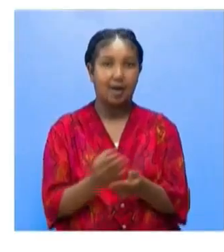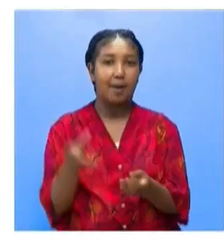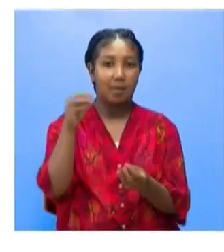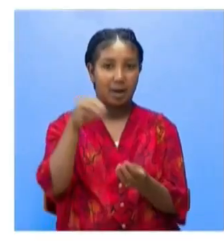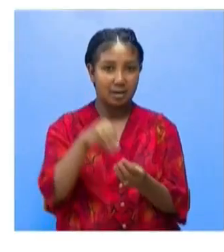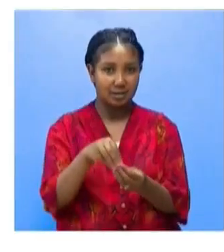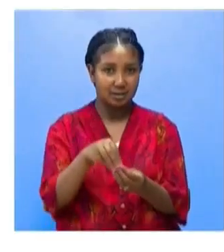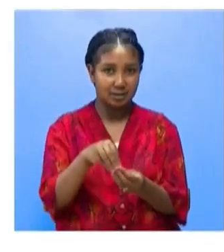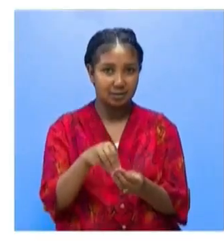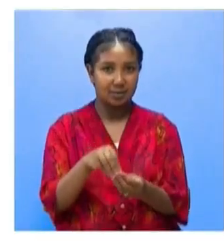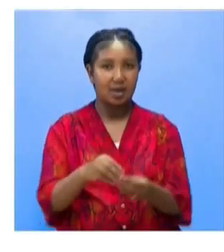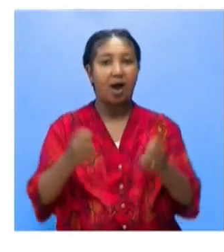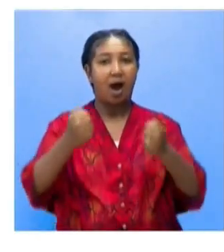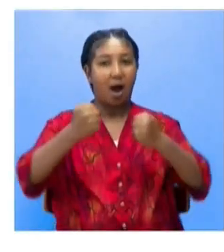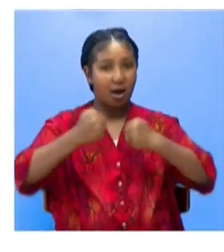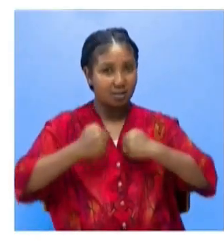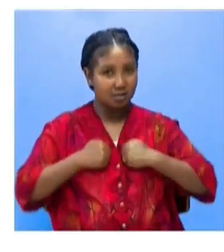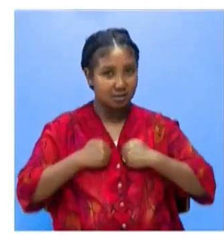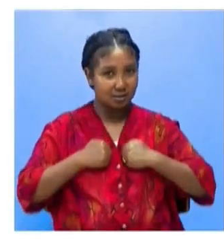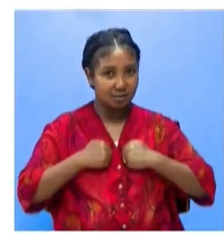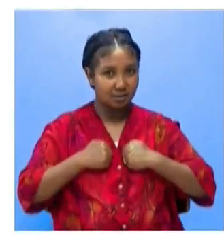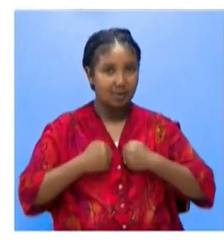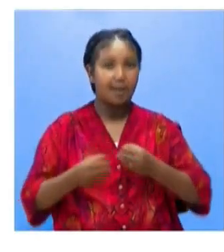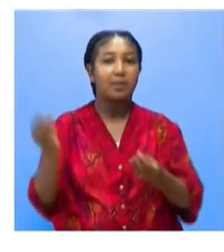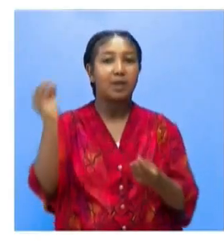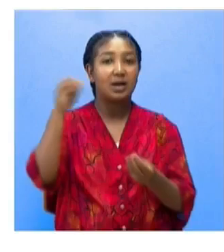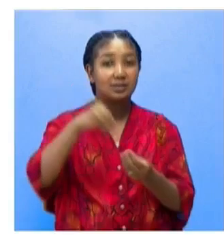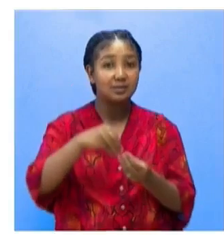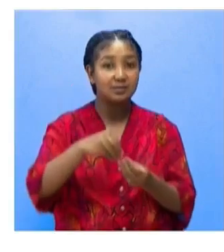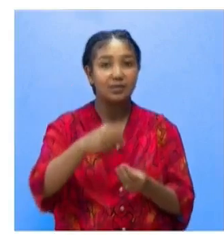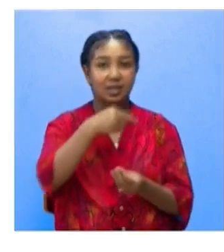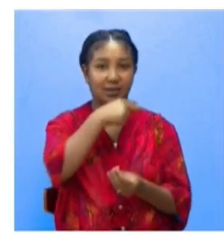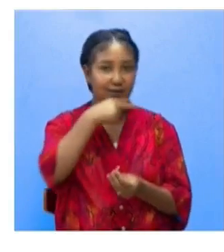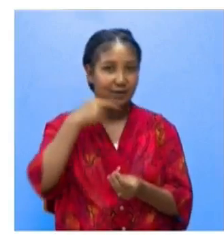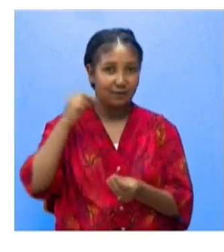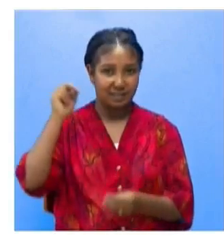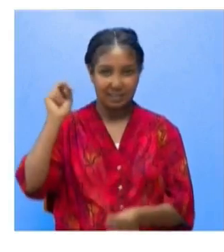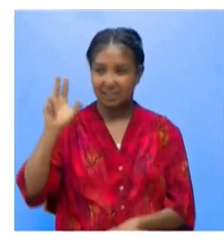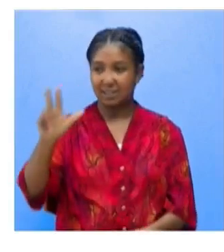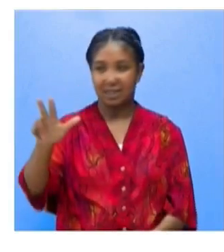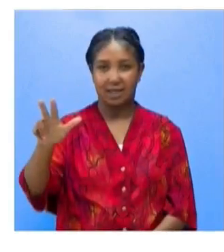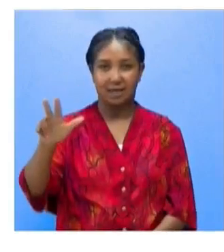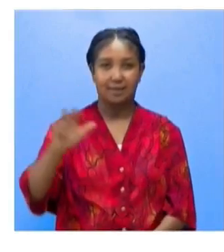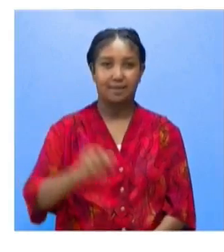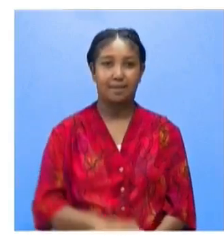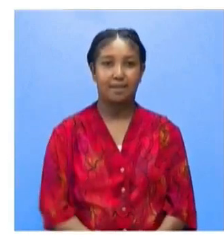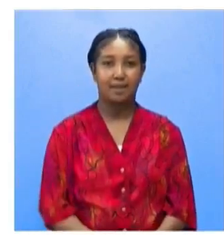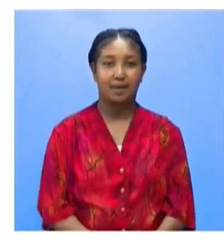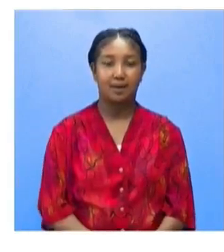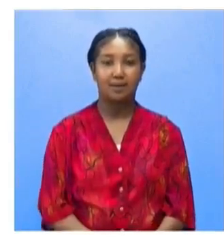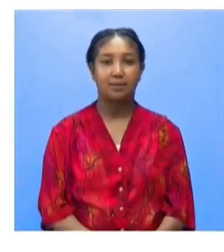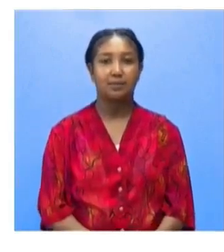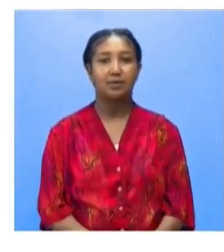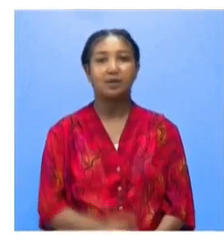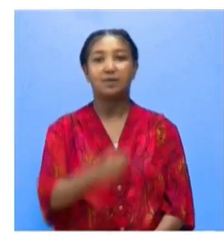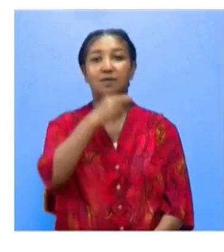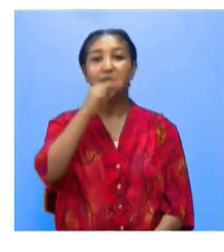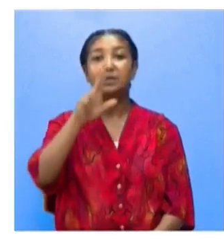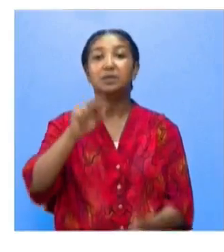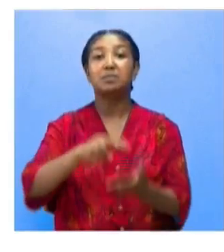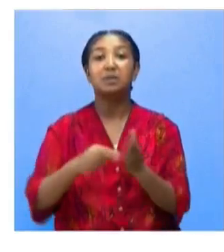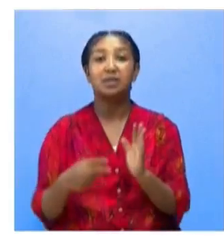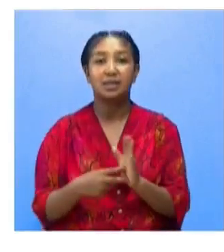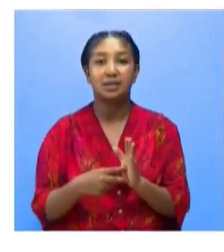plus has, plus verb 3. Verb 3